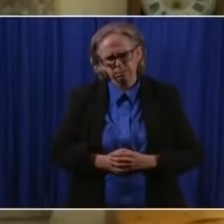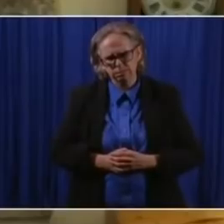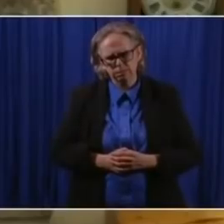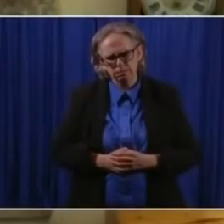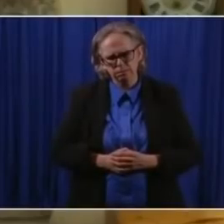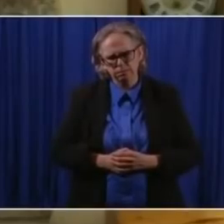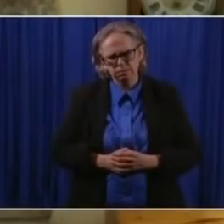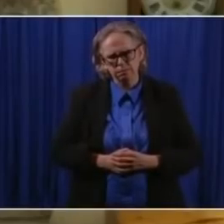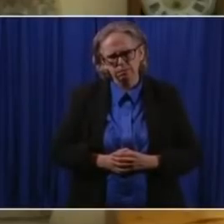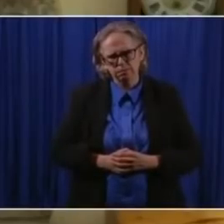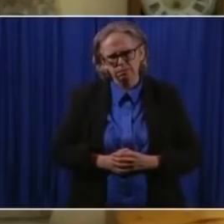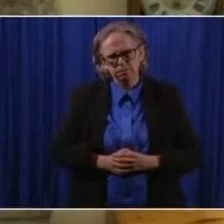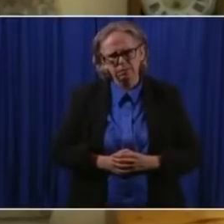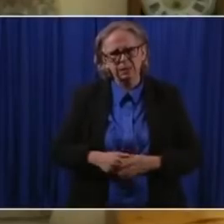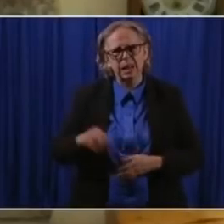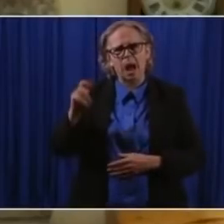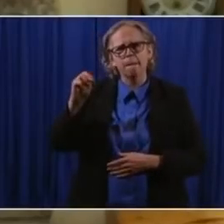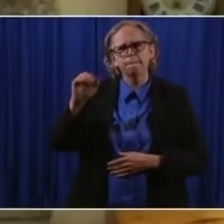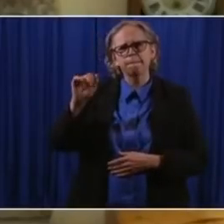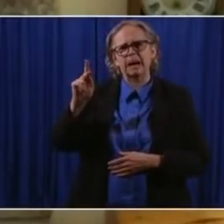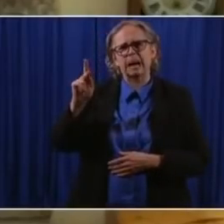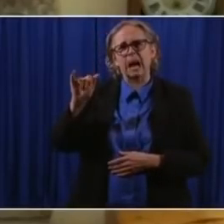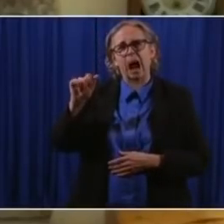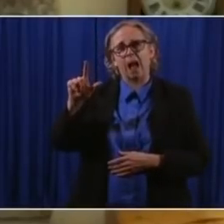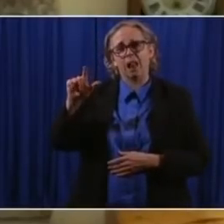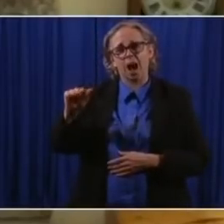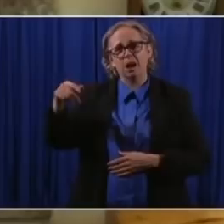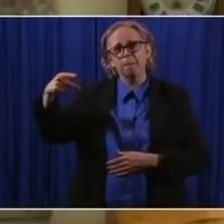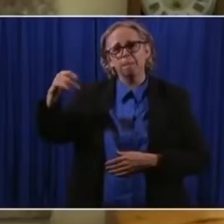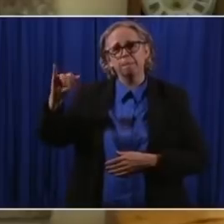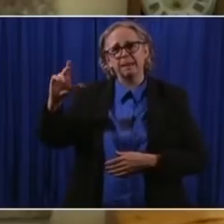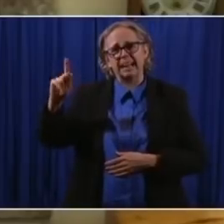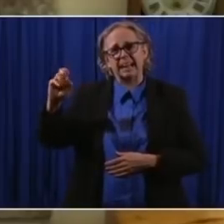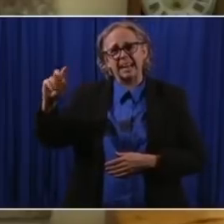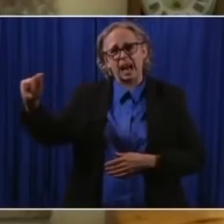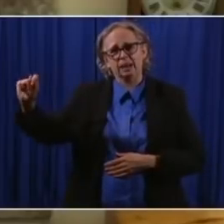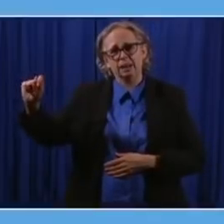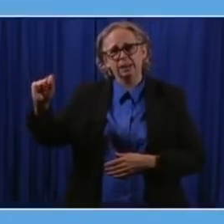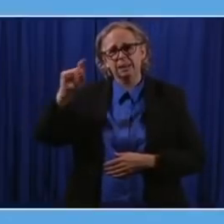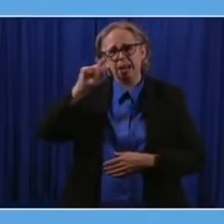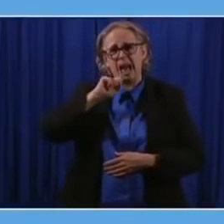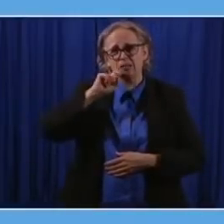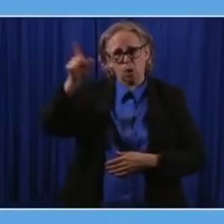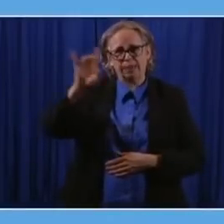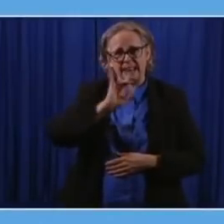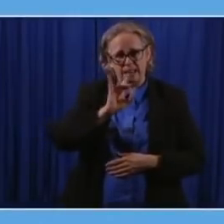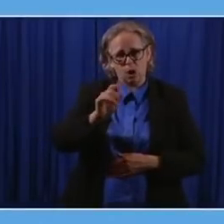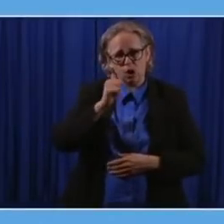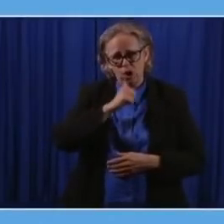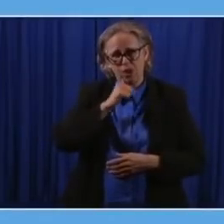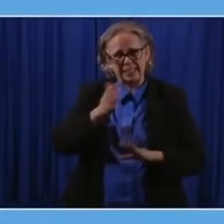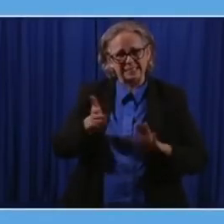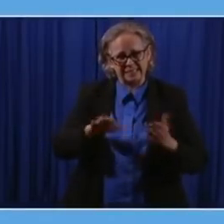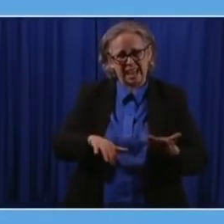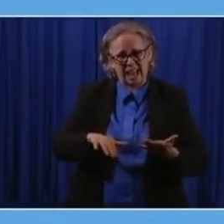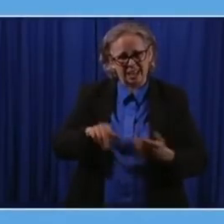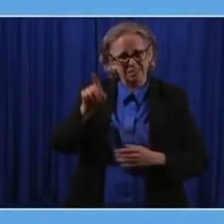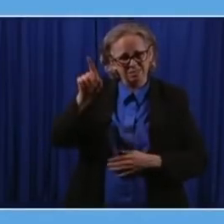Little Michaela Pickett, 8-year-old girl killed in Akron. Will never graduate from high